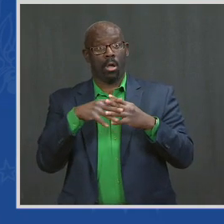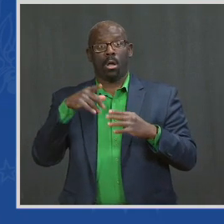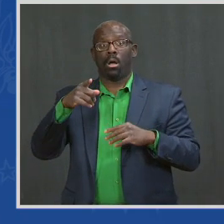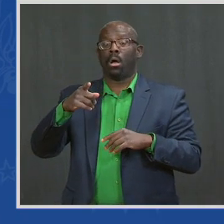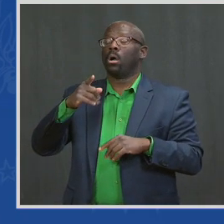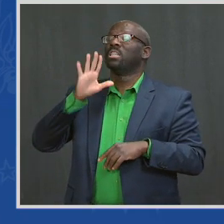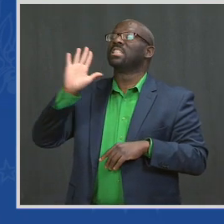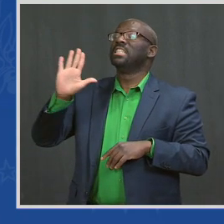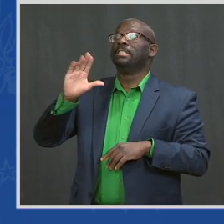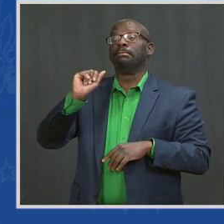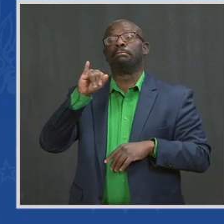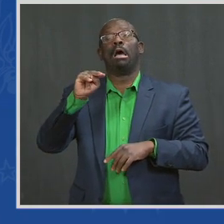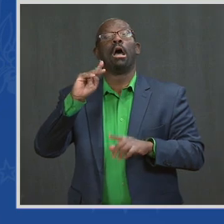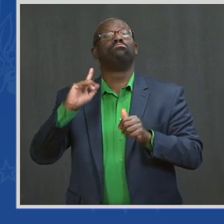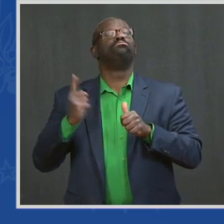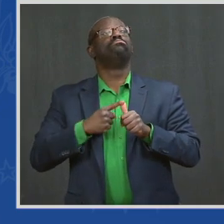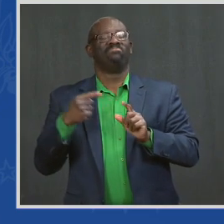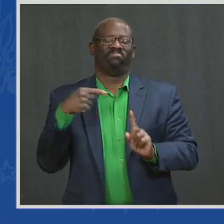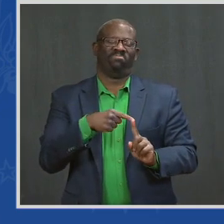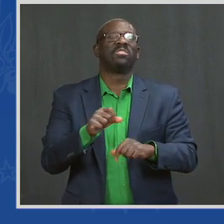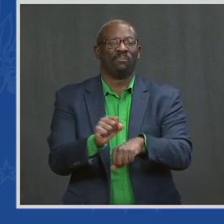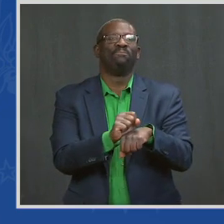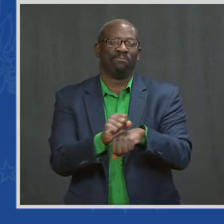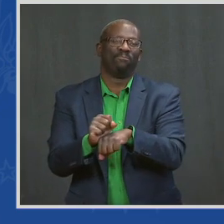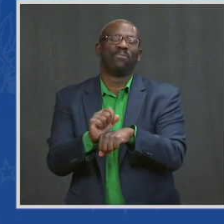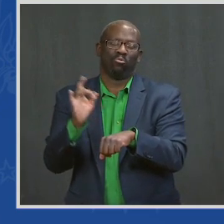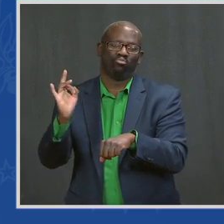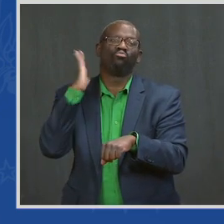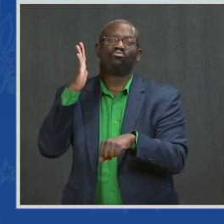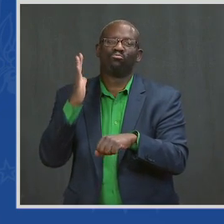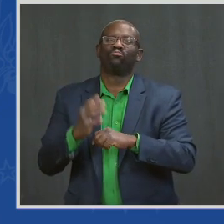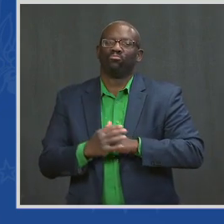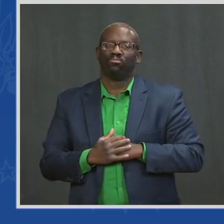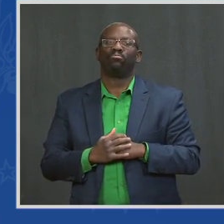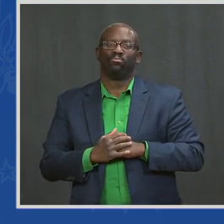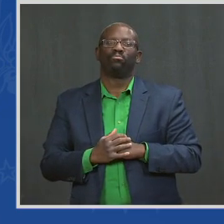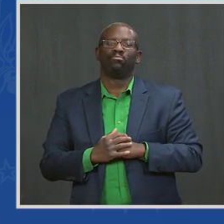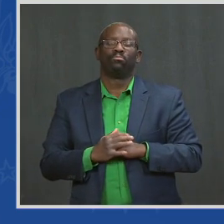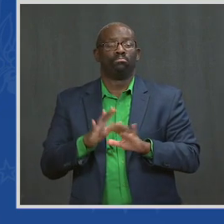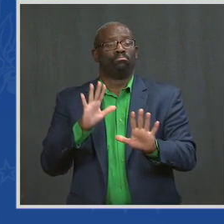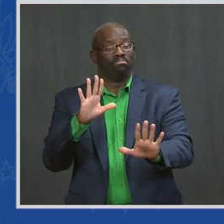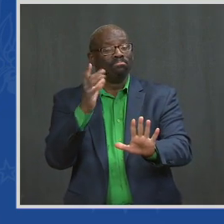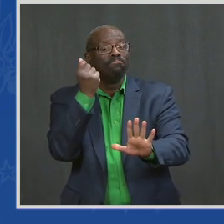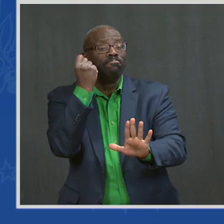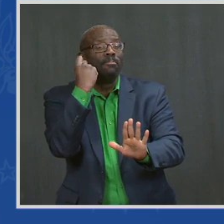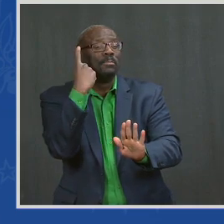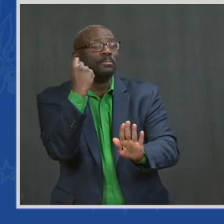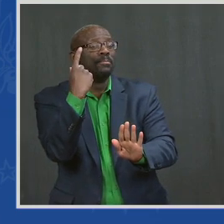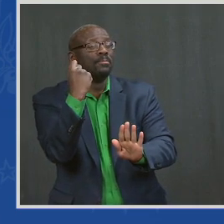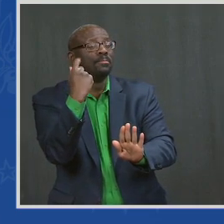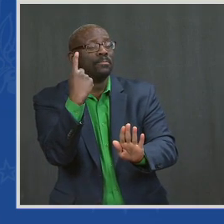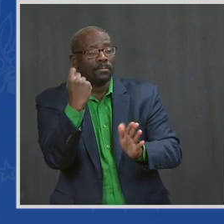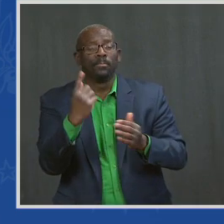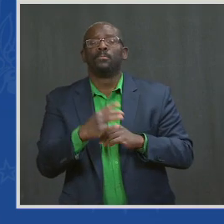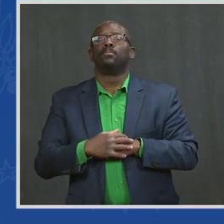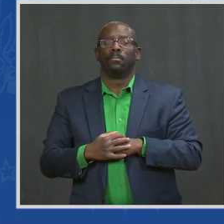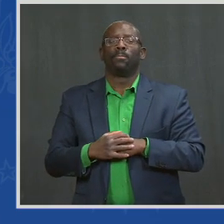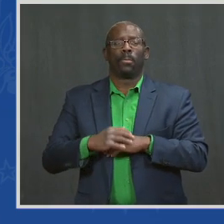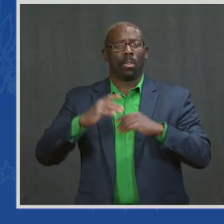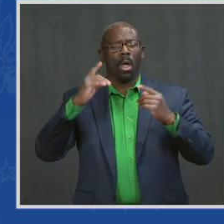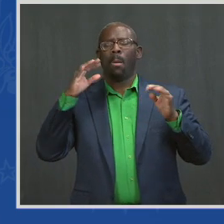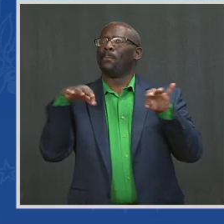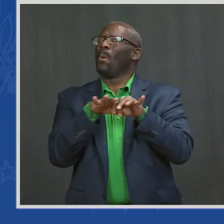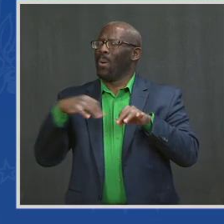At the same time, I also remember the extraordinary capacity to heal and to hope and